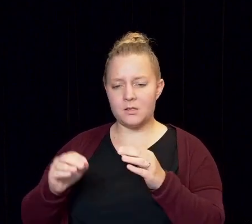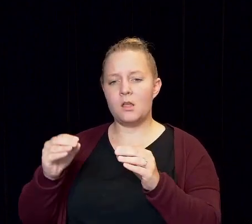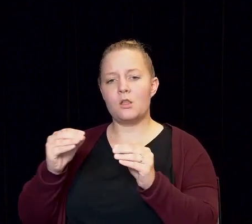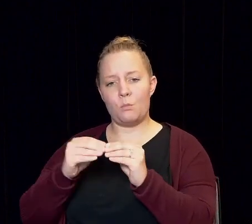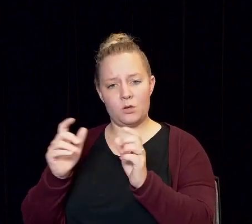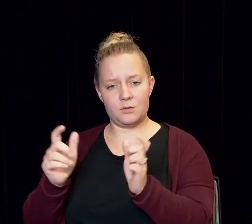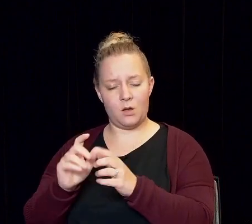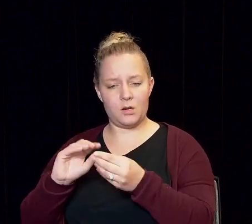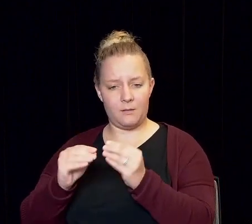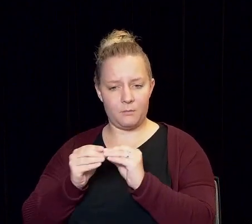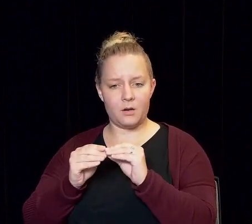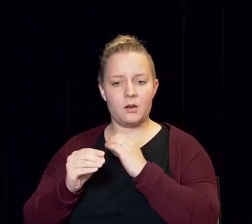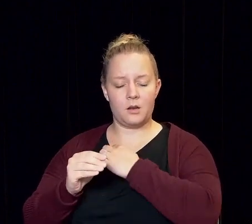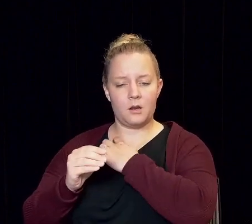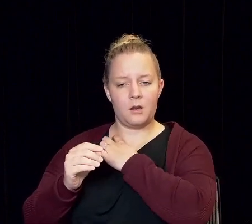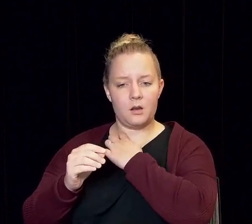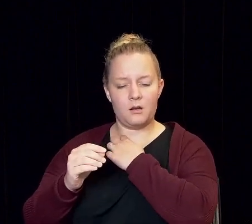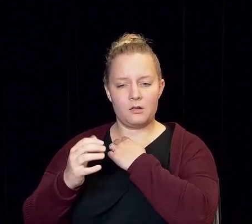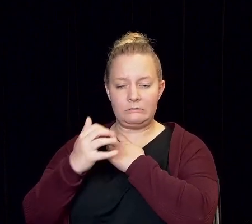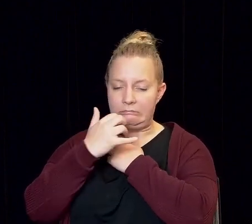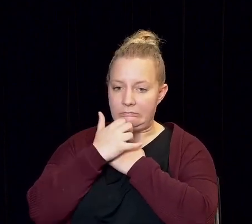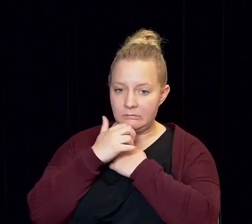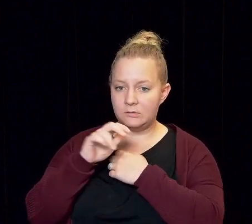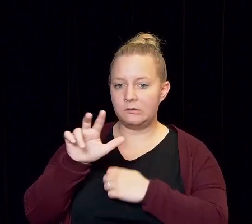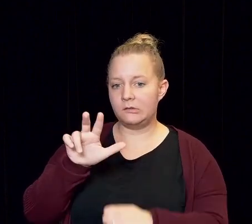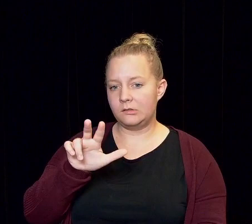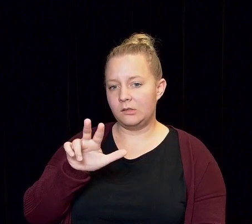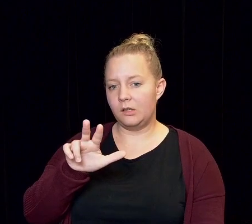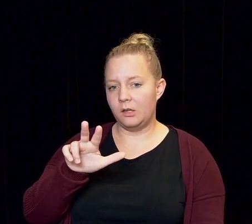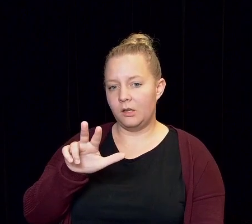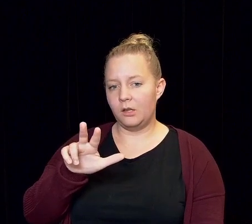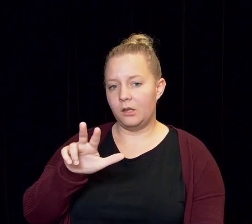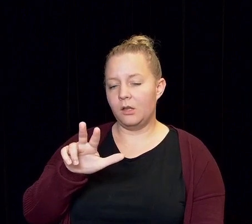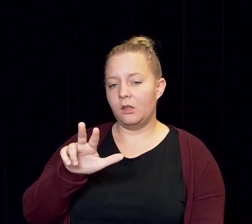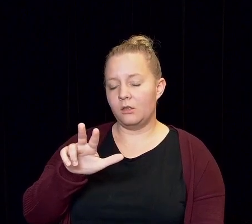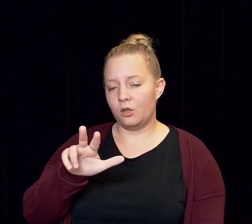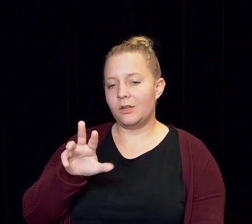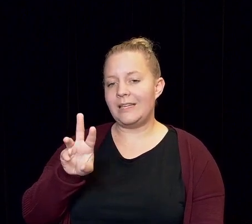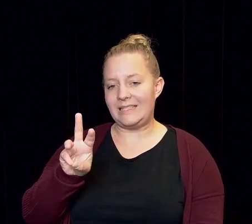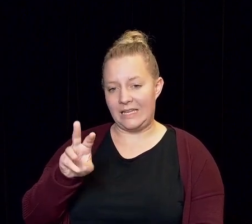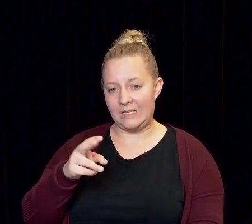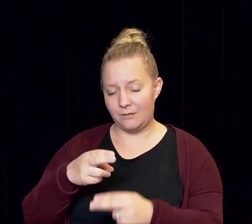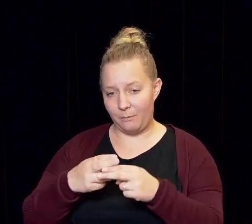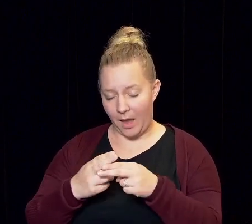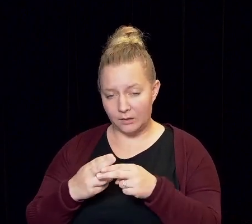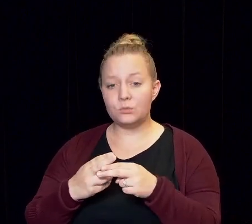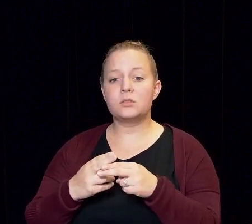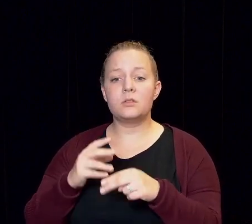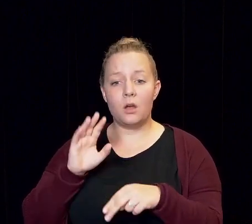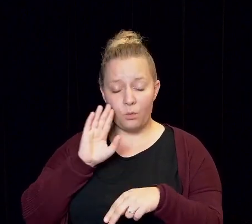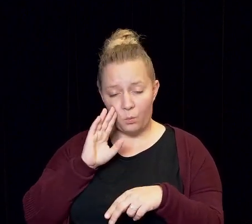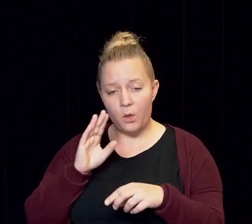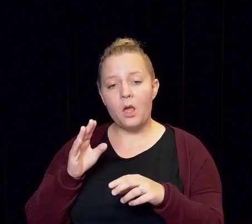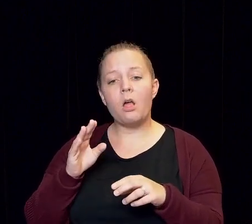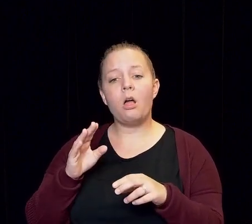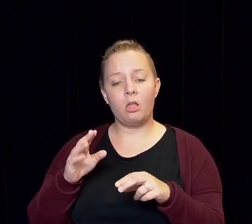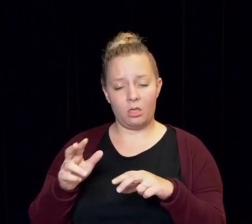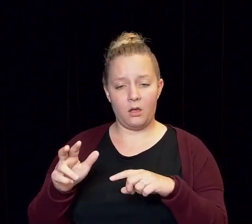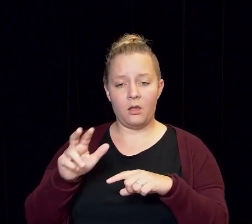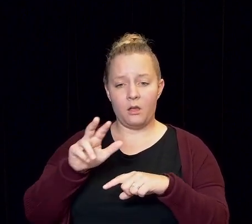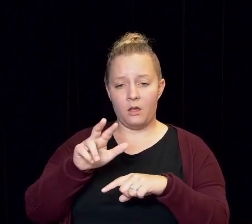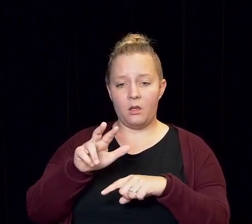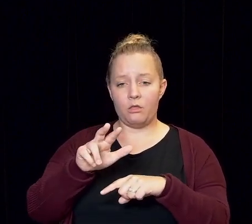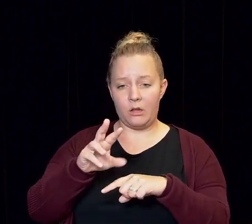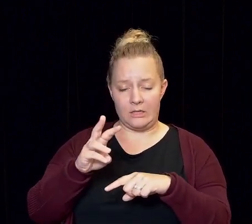value. So then I was off by 336 pounds, and I'm going to put that over the